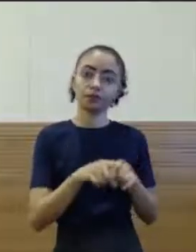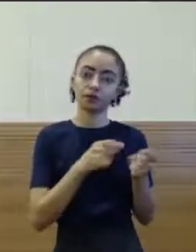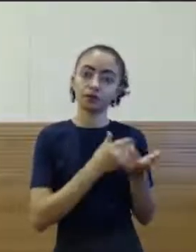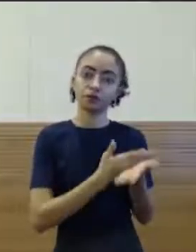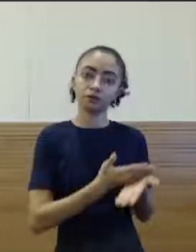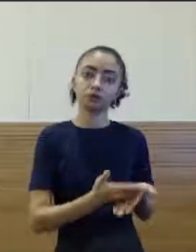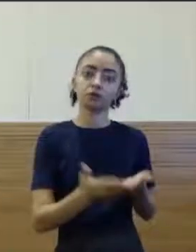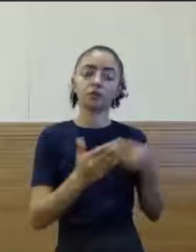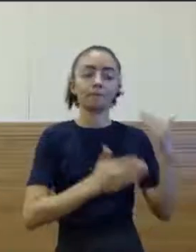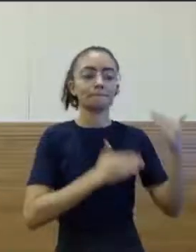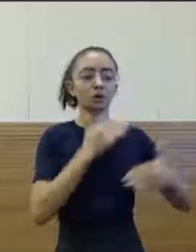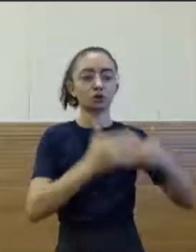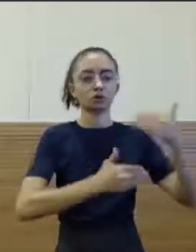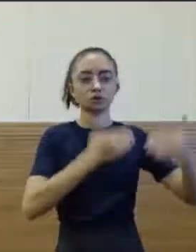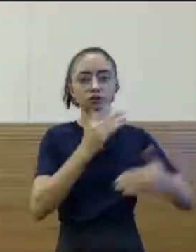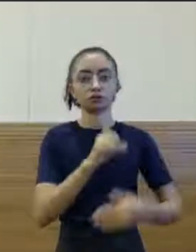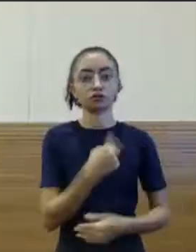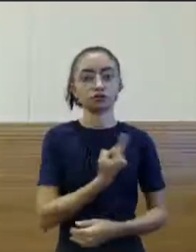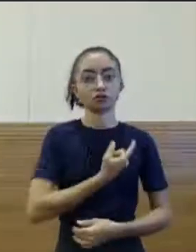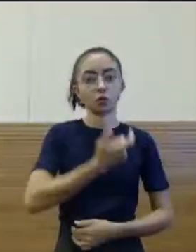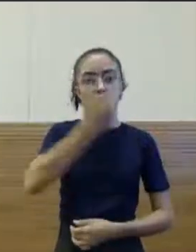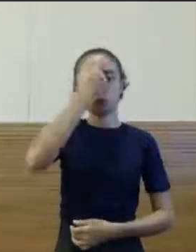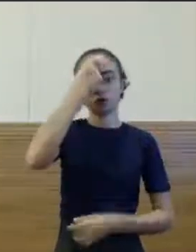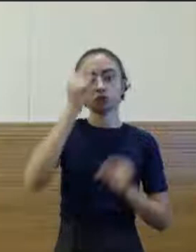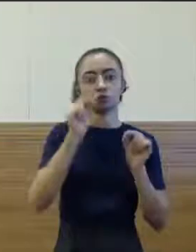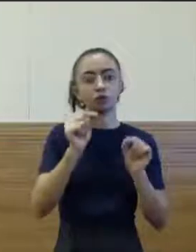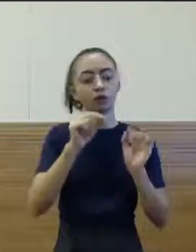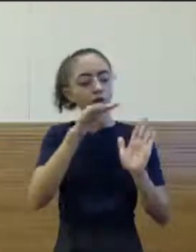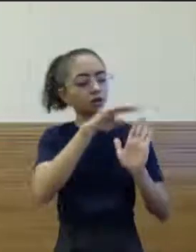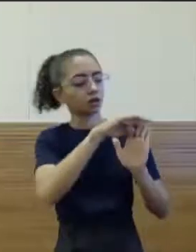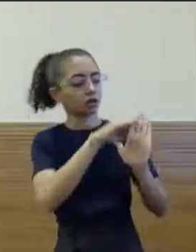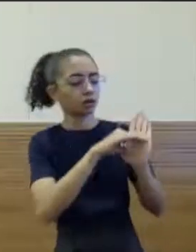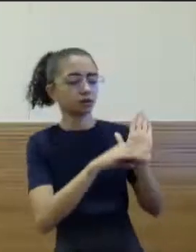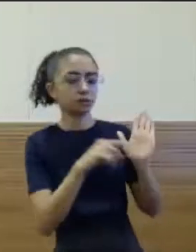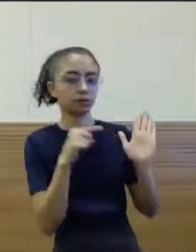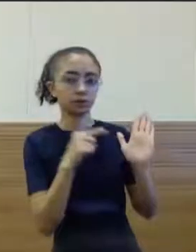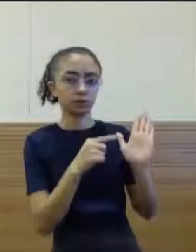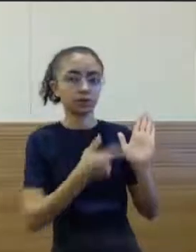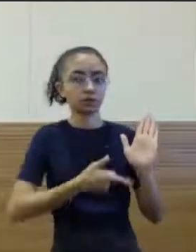where we were aware that the dietary guides,